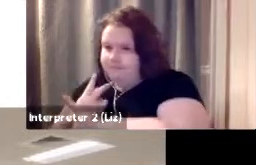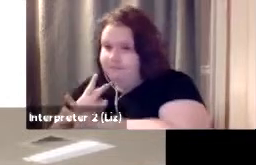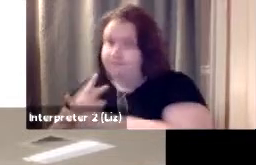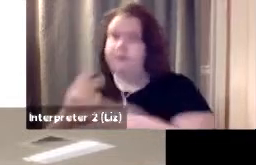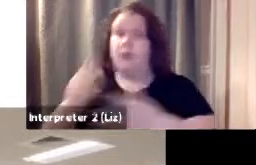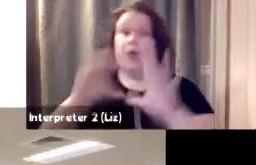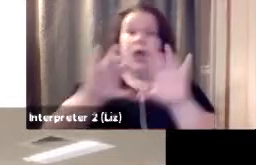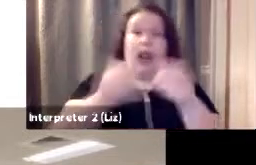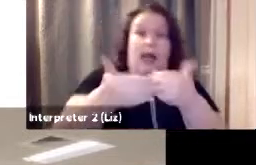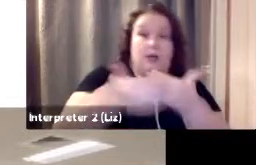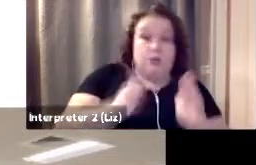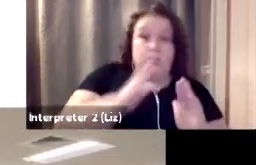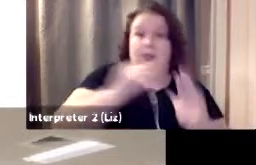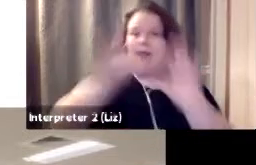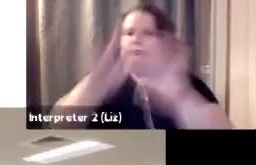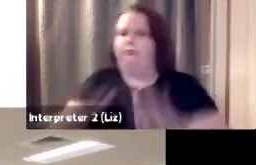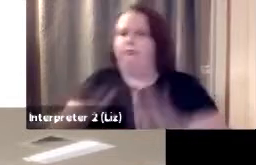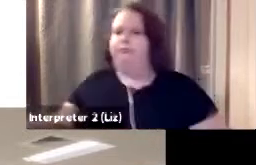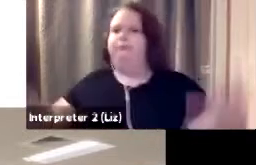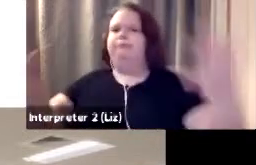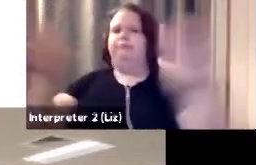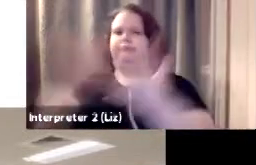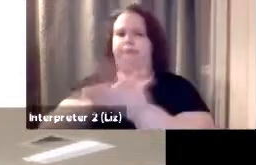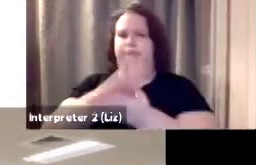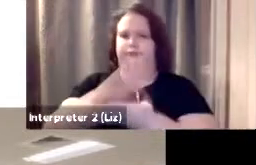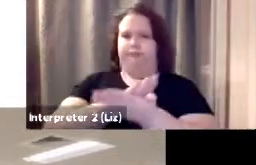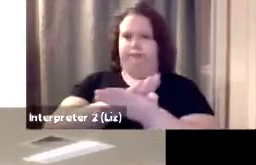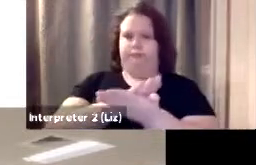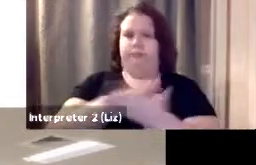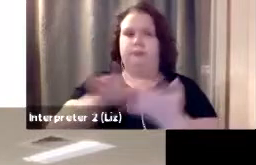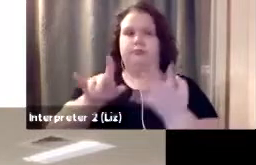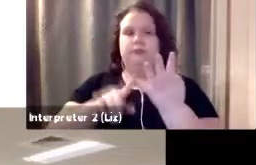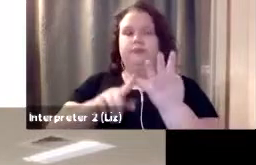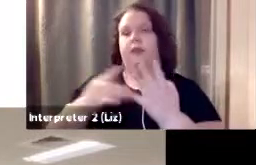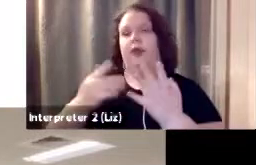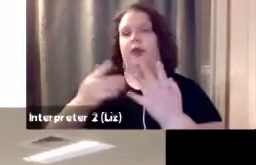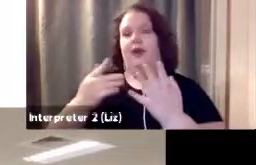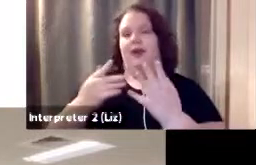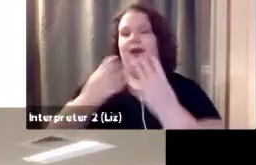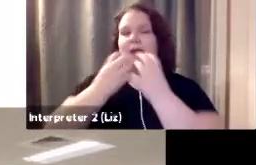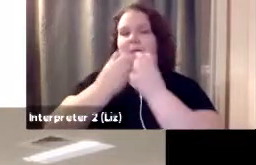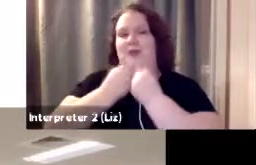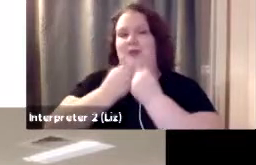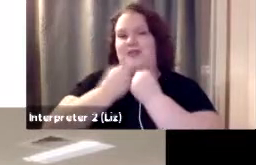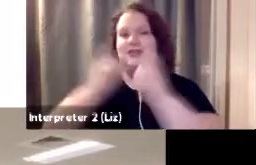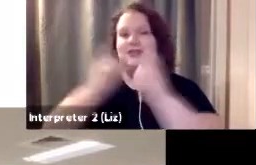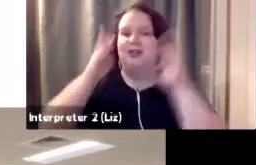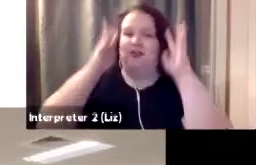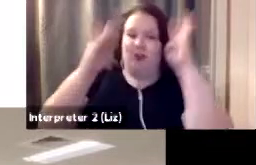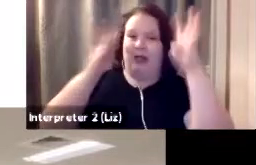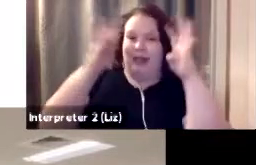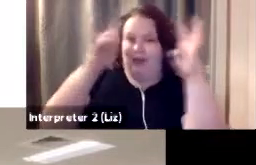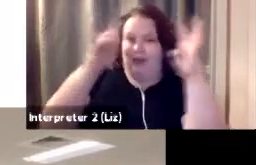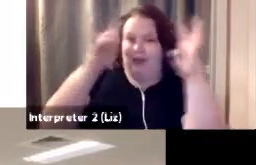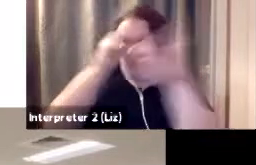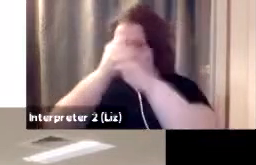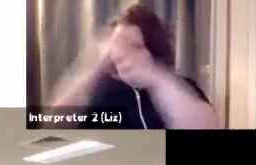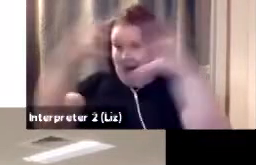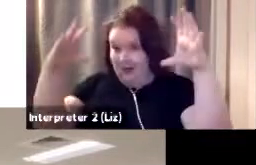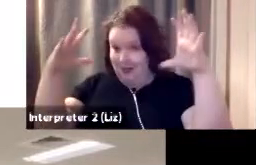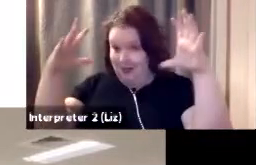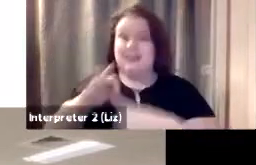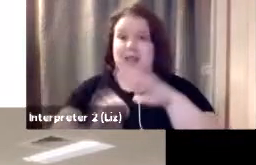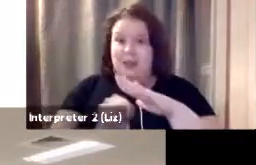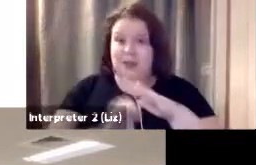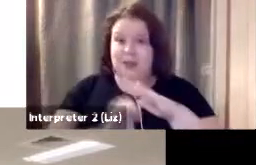And then of course, you know, appreciative, appreciation of creativity and imagination. I mean, you think about, especially elementary specifically,